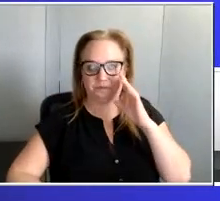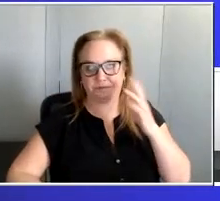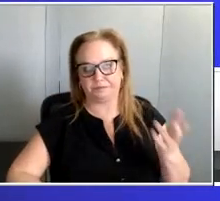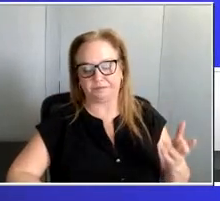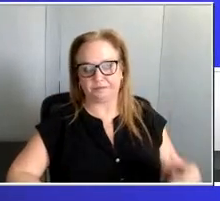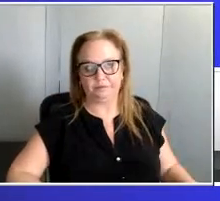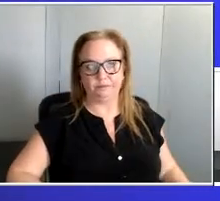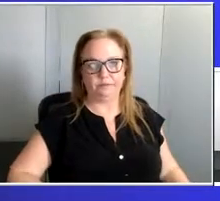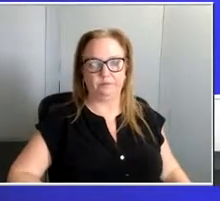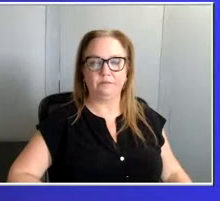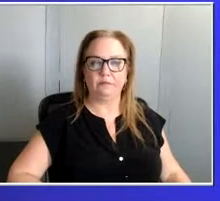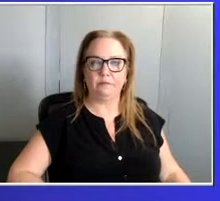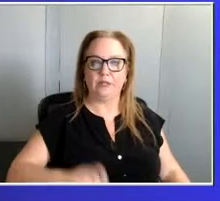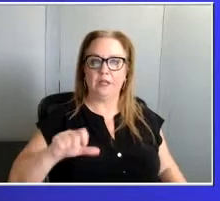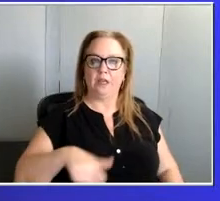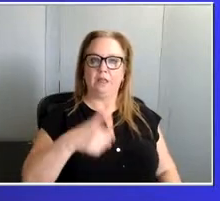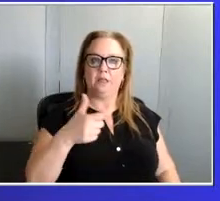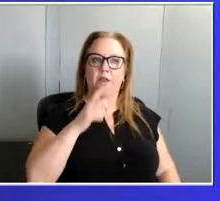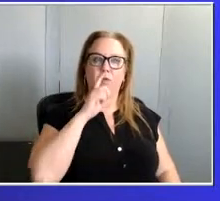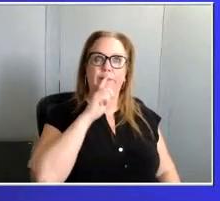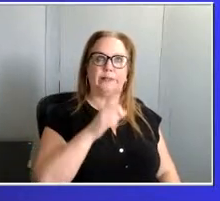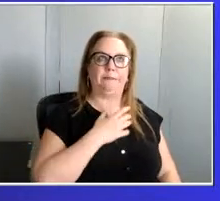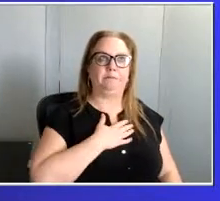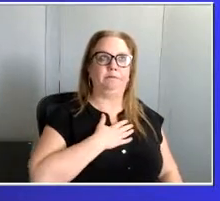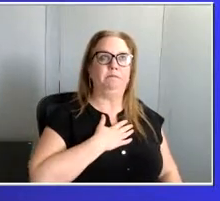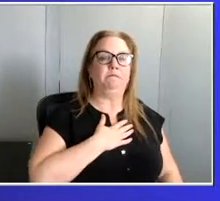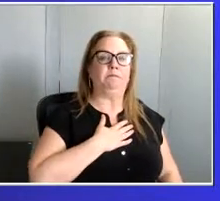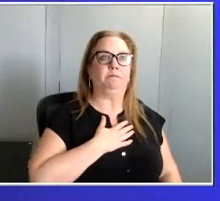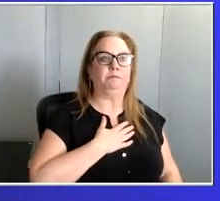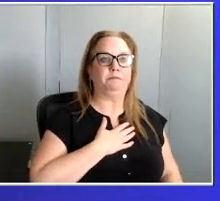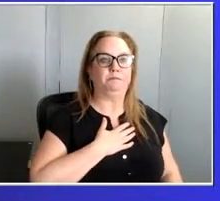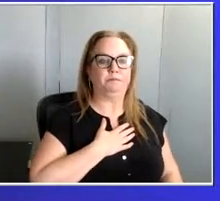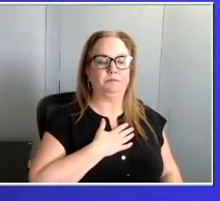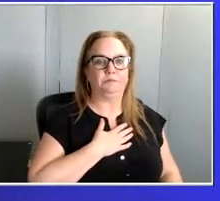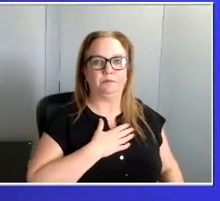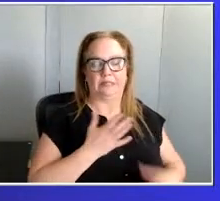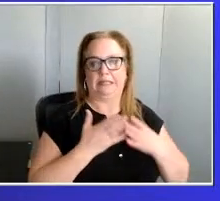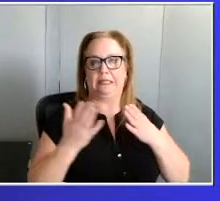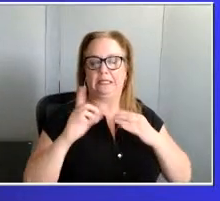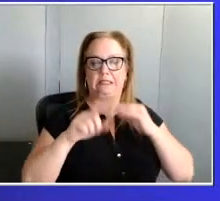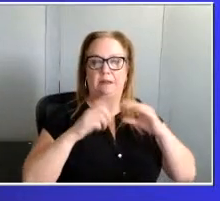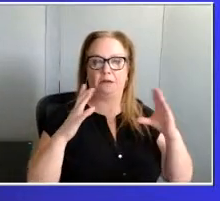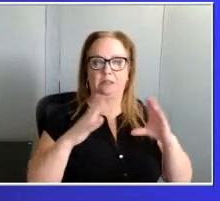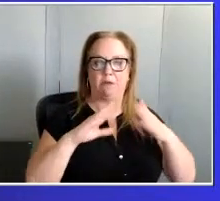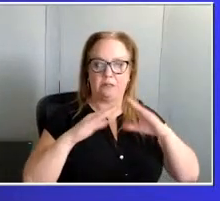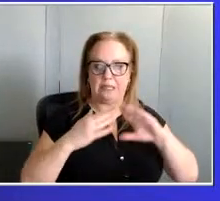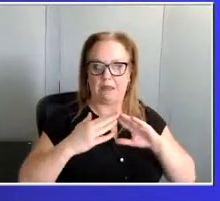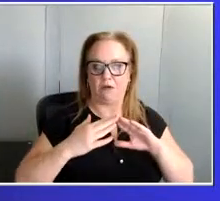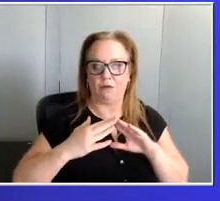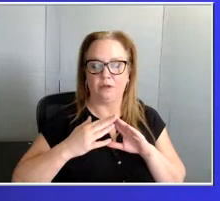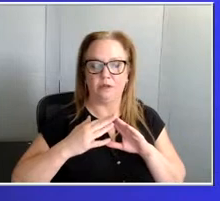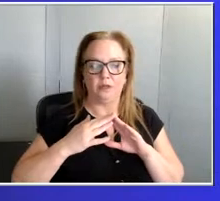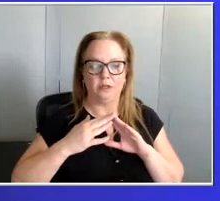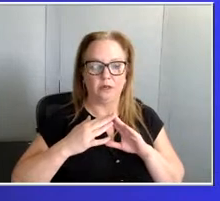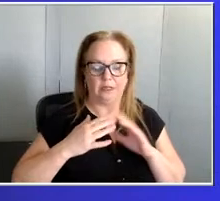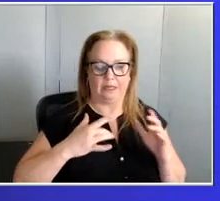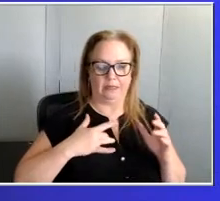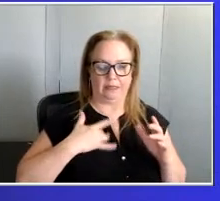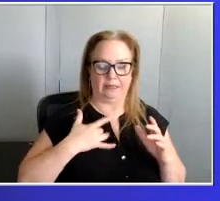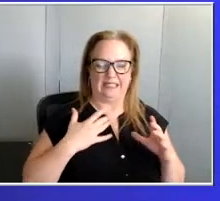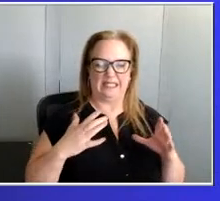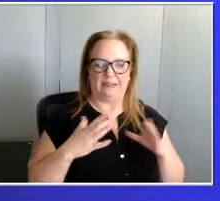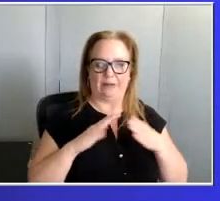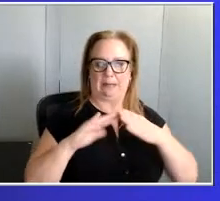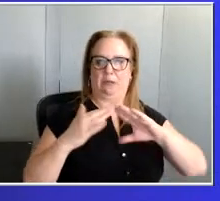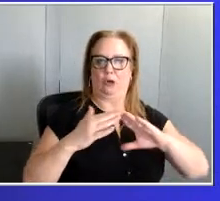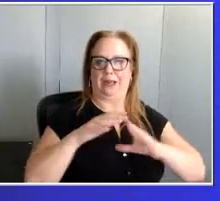other really visible things about a small town is that sense of village,